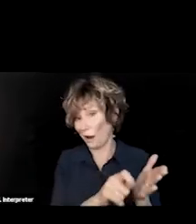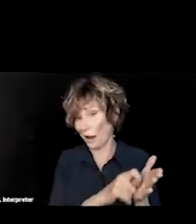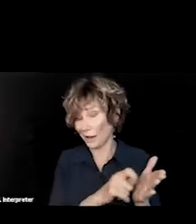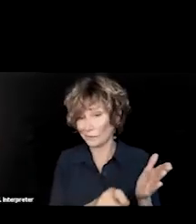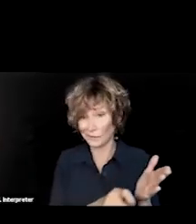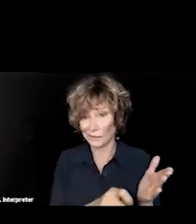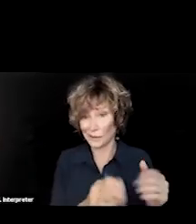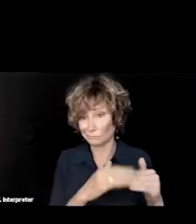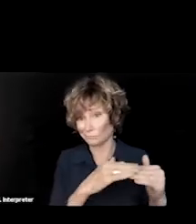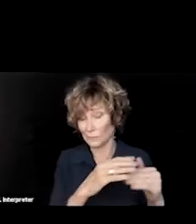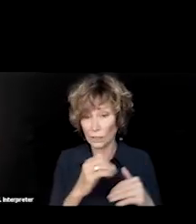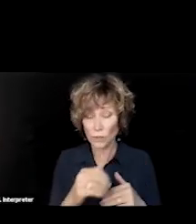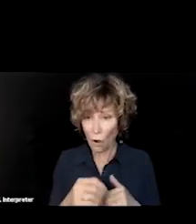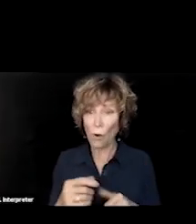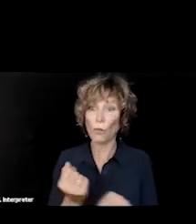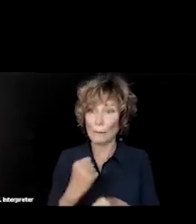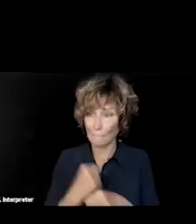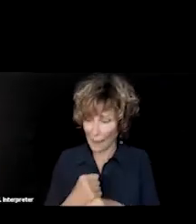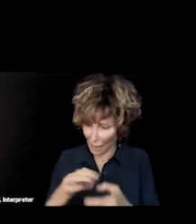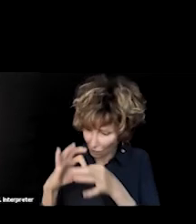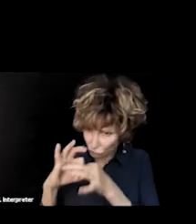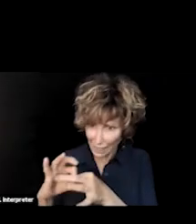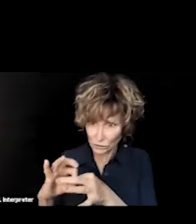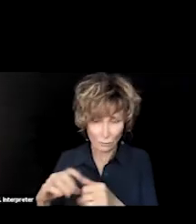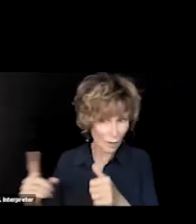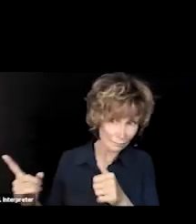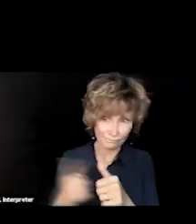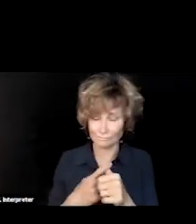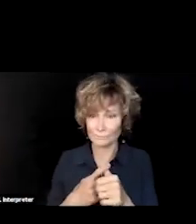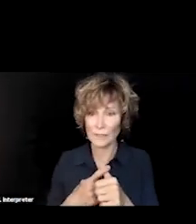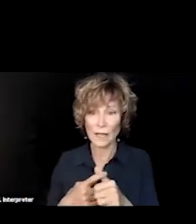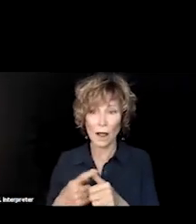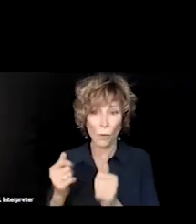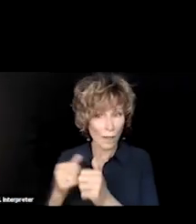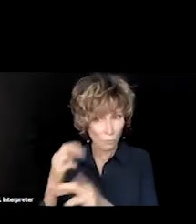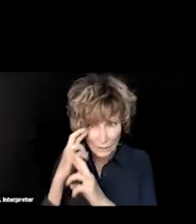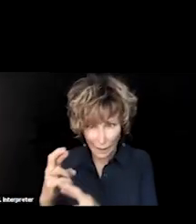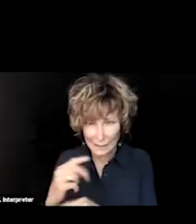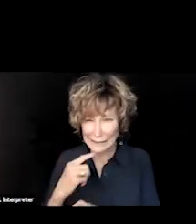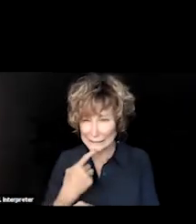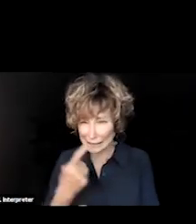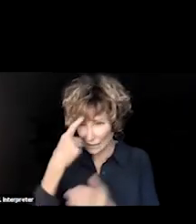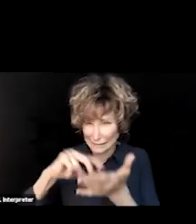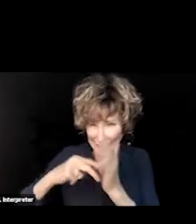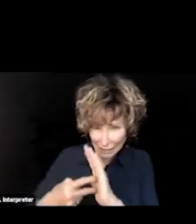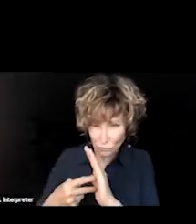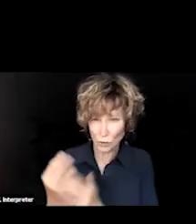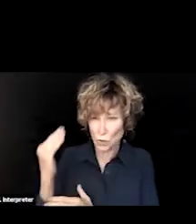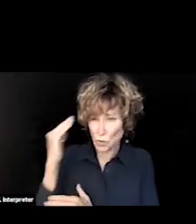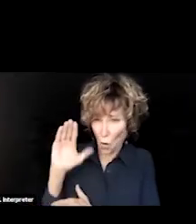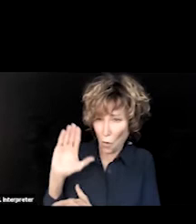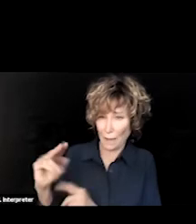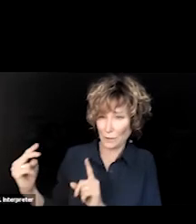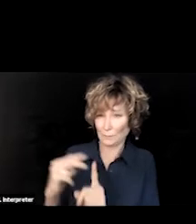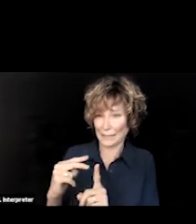minutes. We will build a relationship with families from the start based on respect and a sincere intention to hear that family's